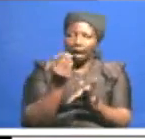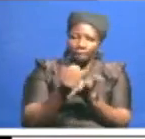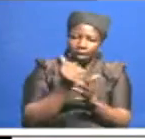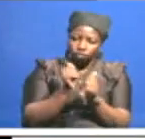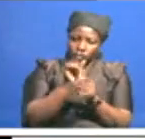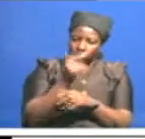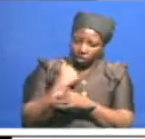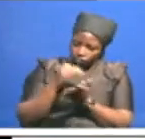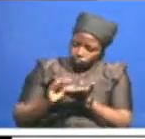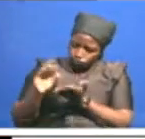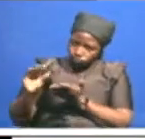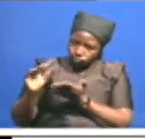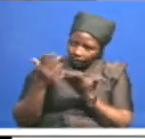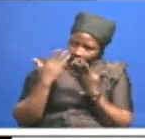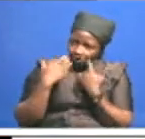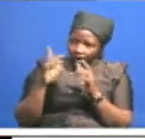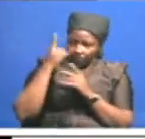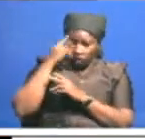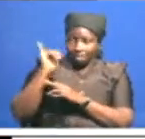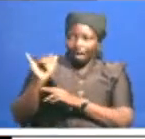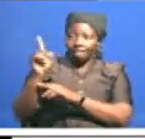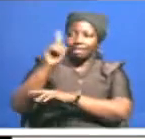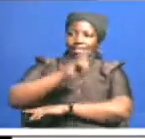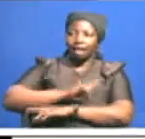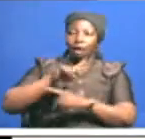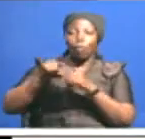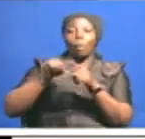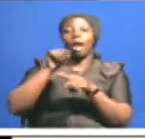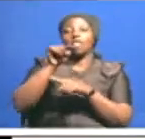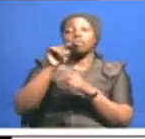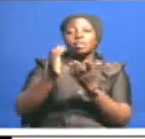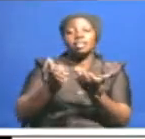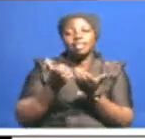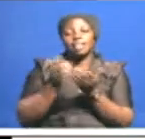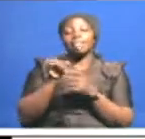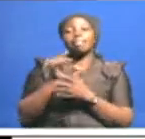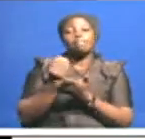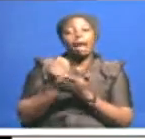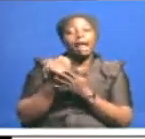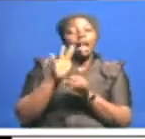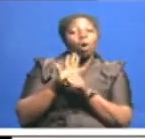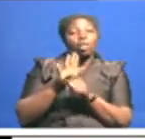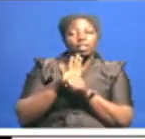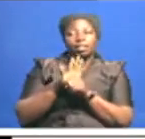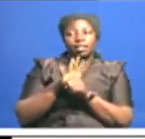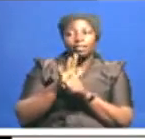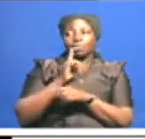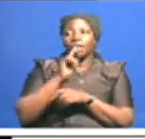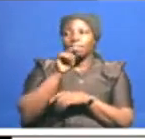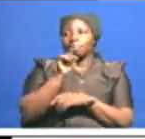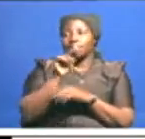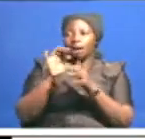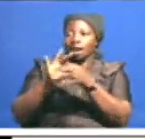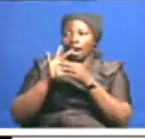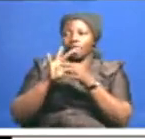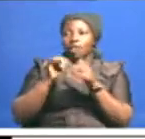set aside for that day when you need it desperately. And it is the culture we